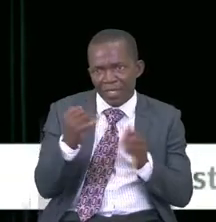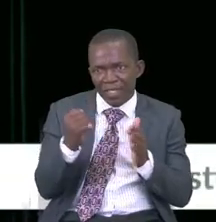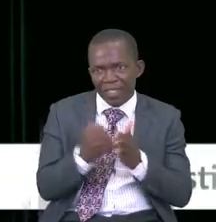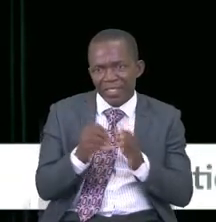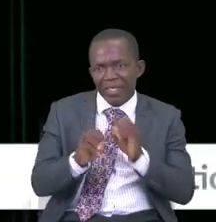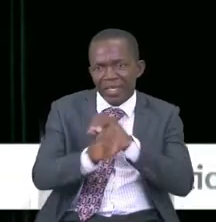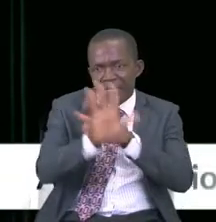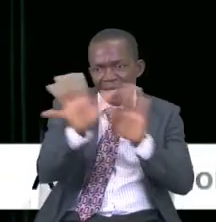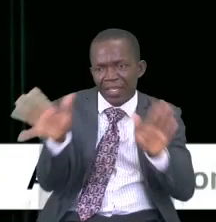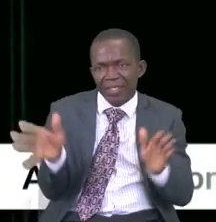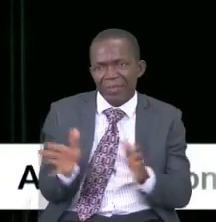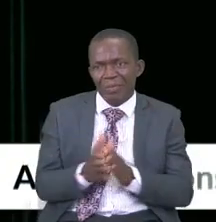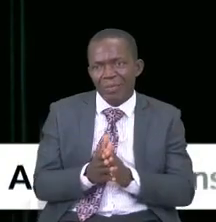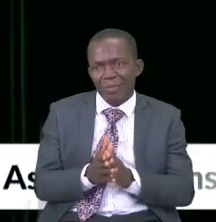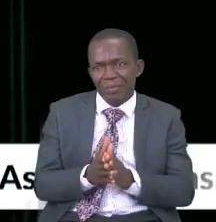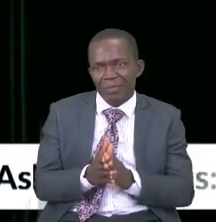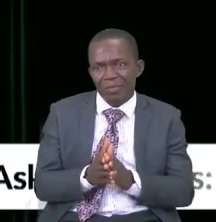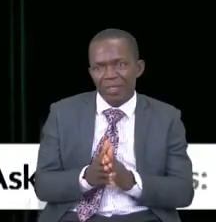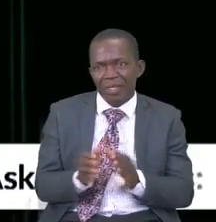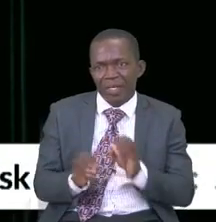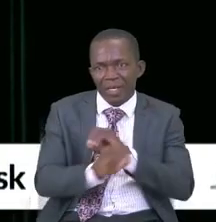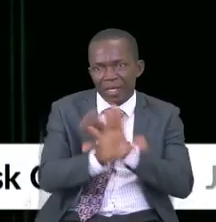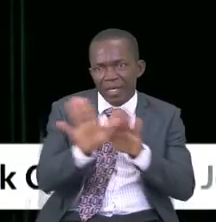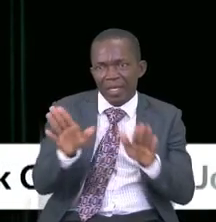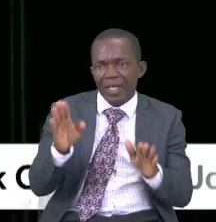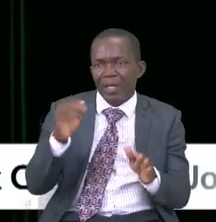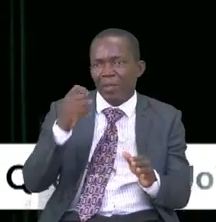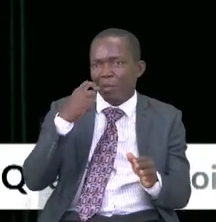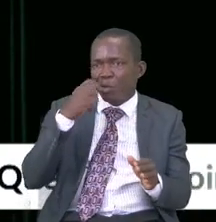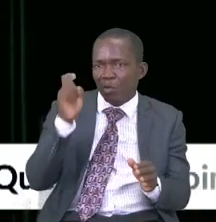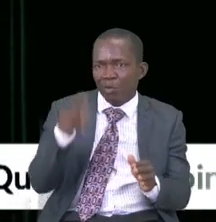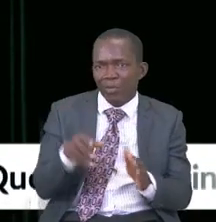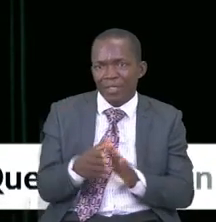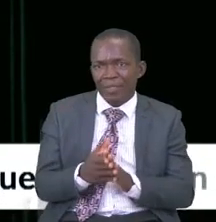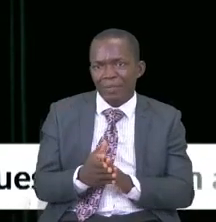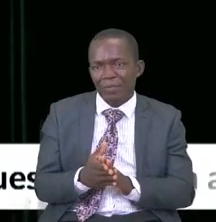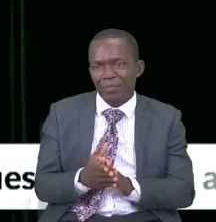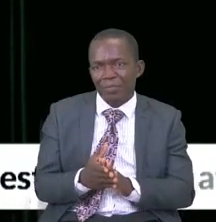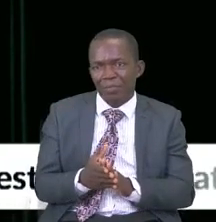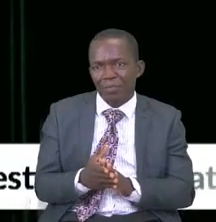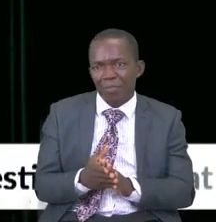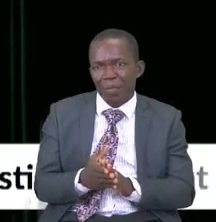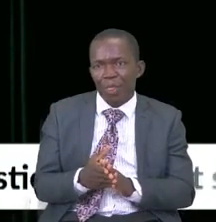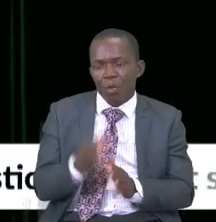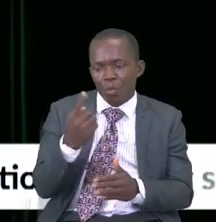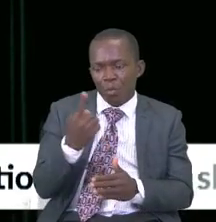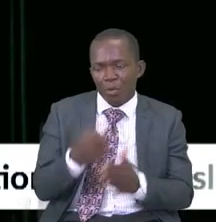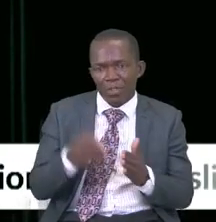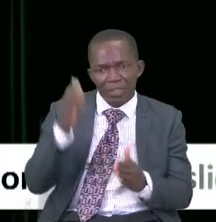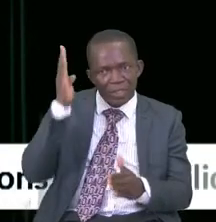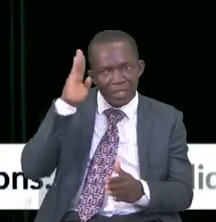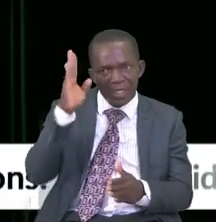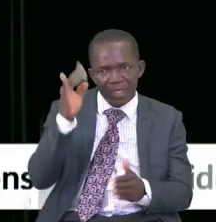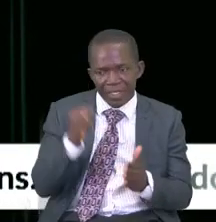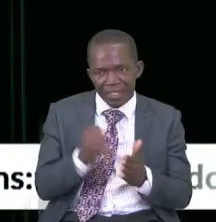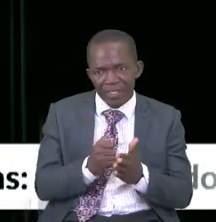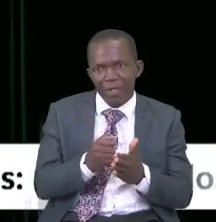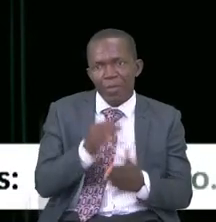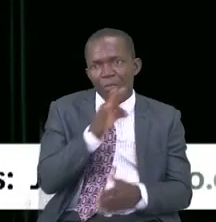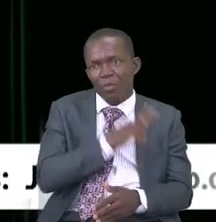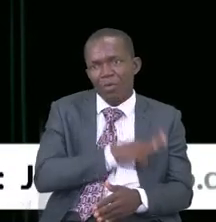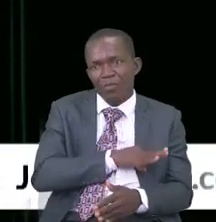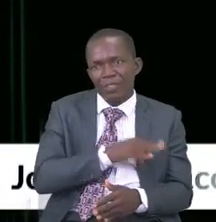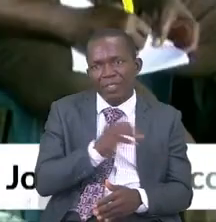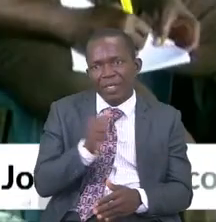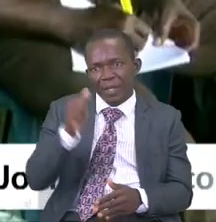ones. What shall it profit a man if he gains the whole world, then he loses his